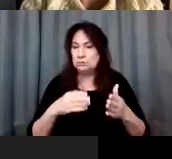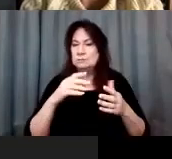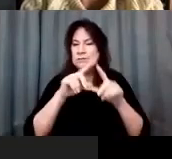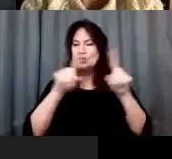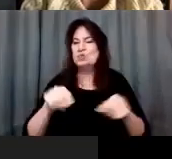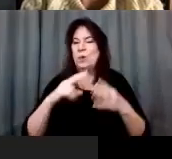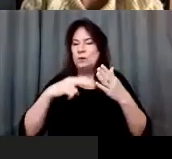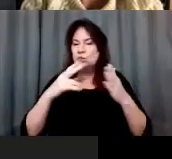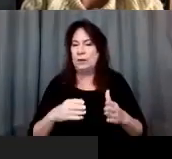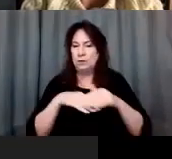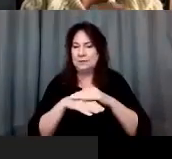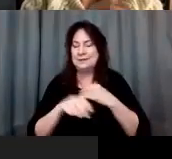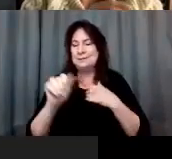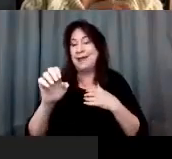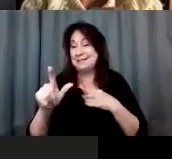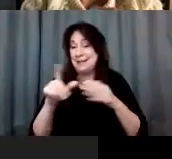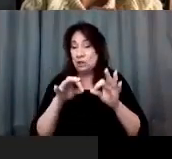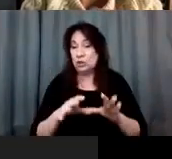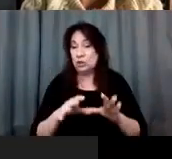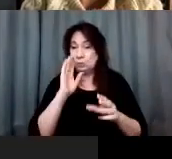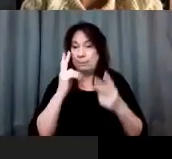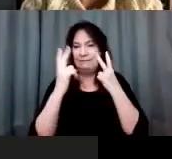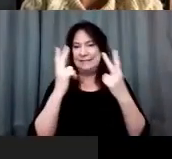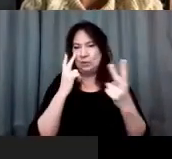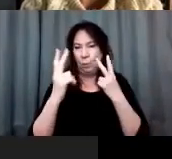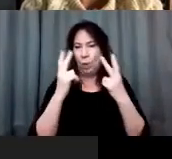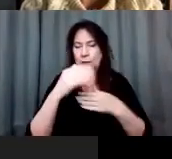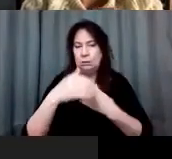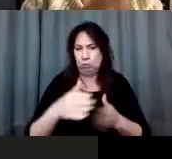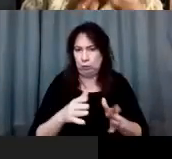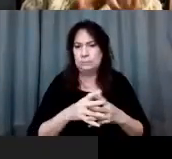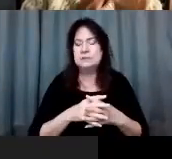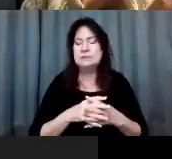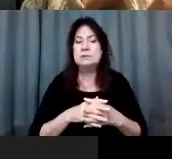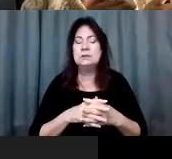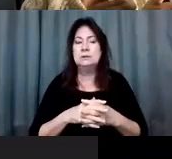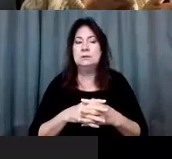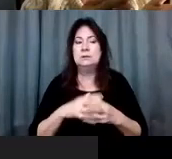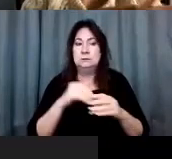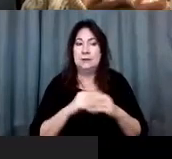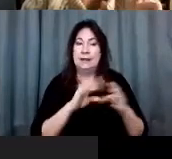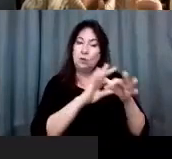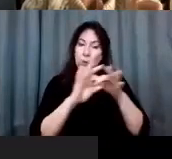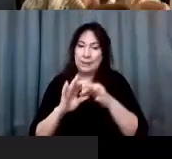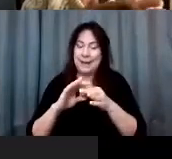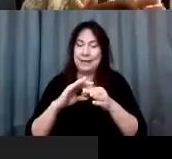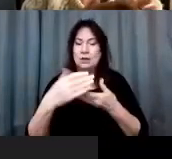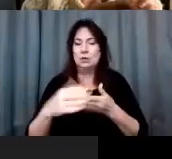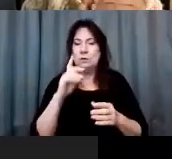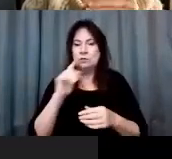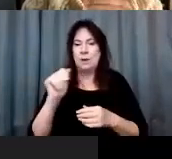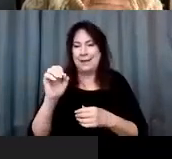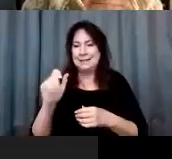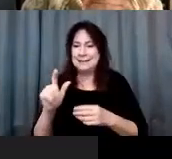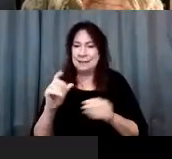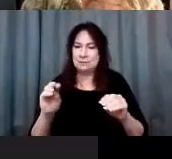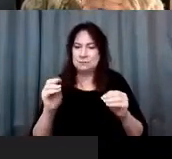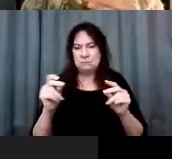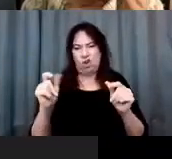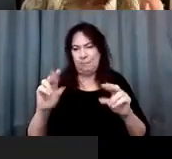platform. ASL interpreters will be visible in those rooms, in the related rooms where ASL is just automatically